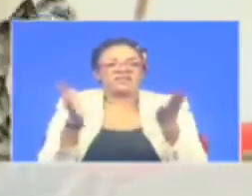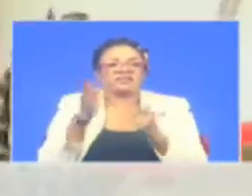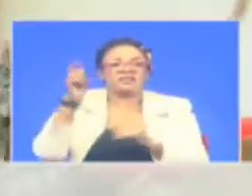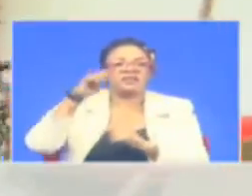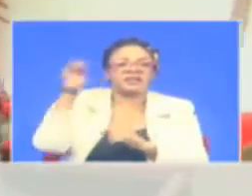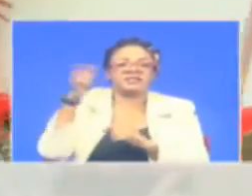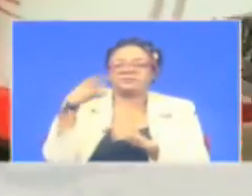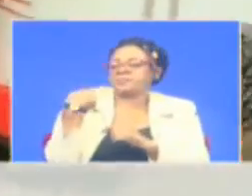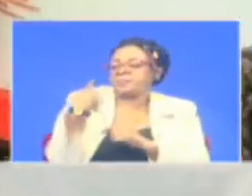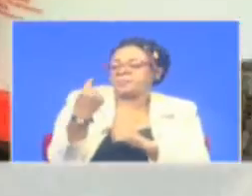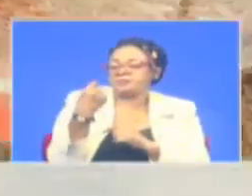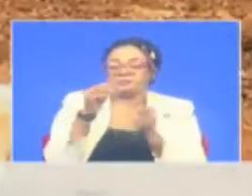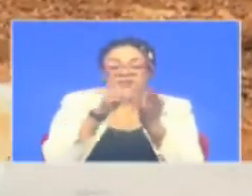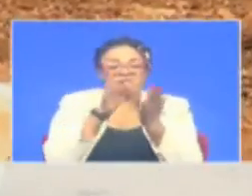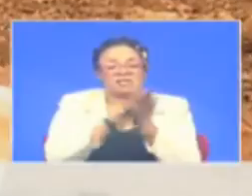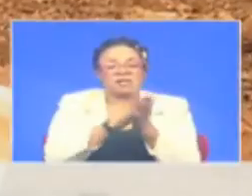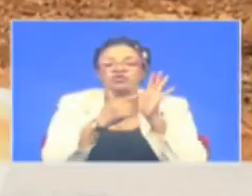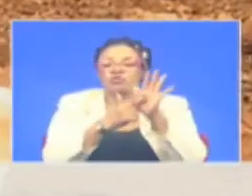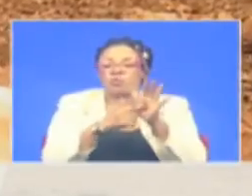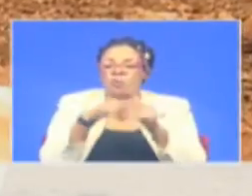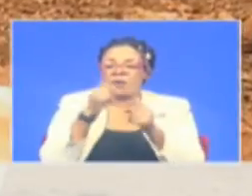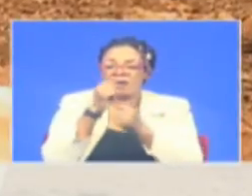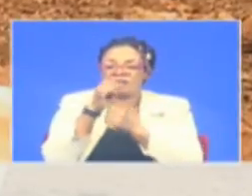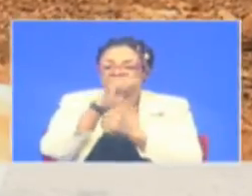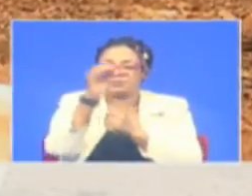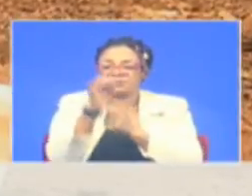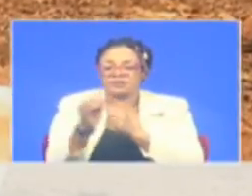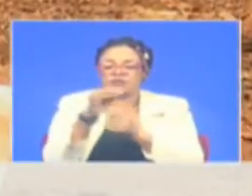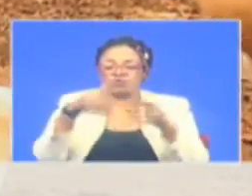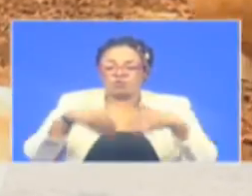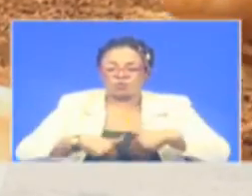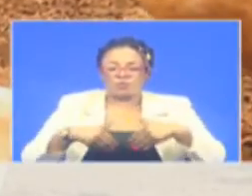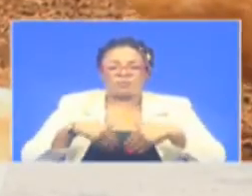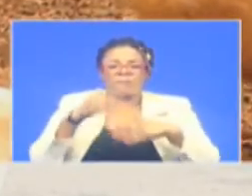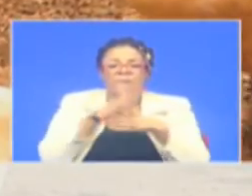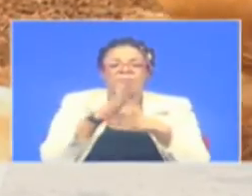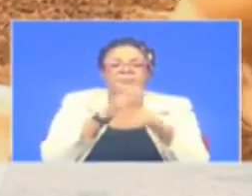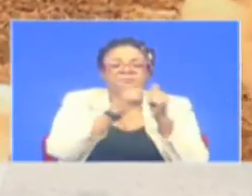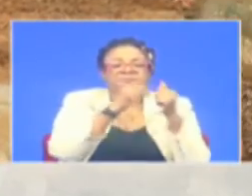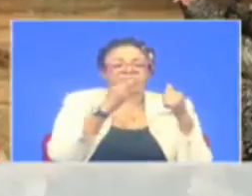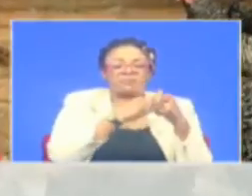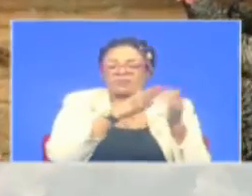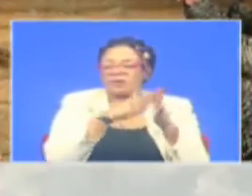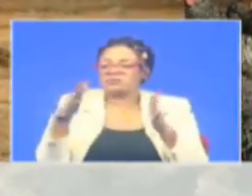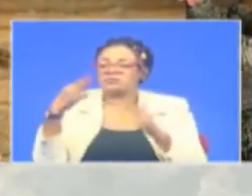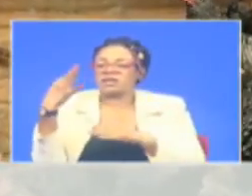shows that over 11% of the youth aged between 18 and 35 are unemployed.